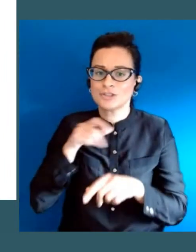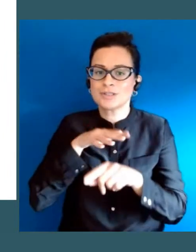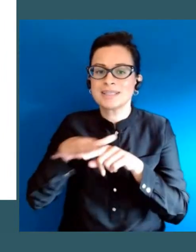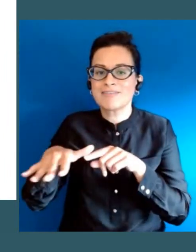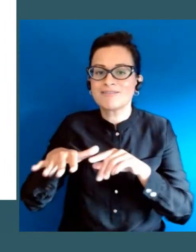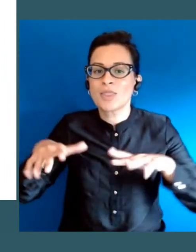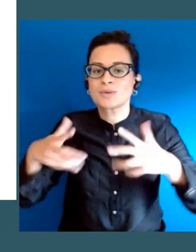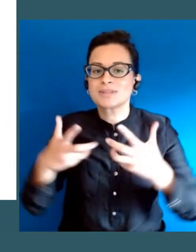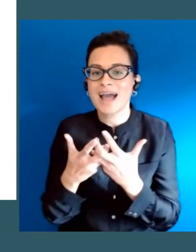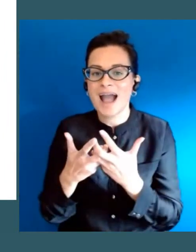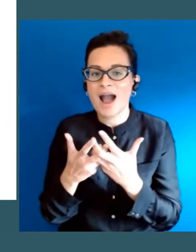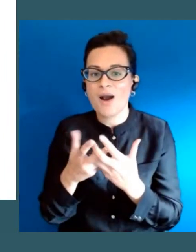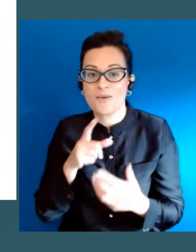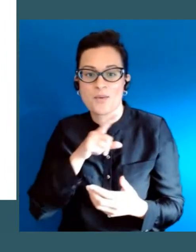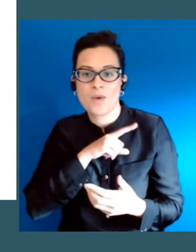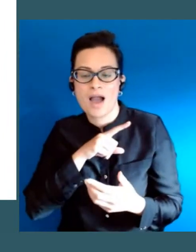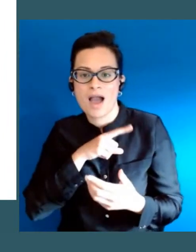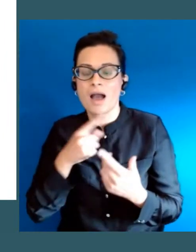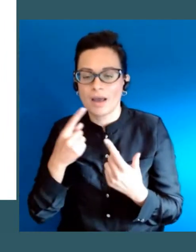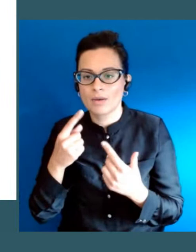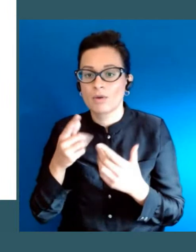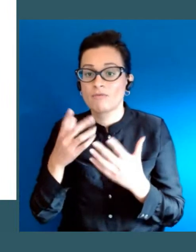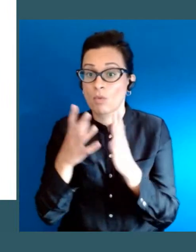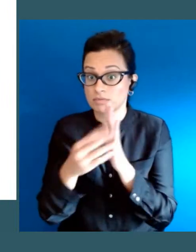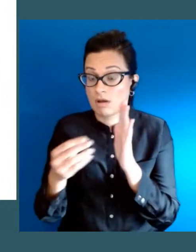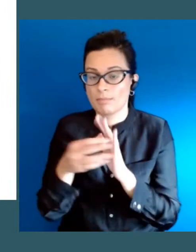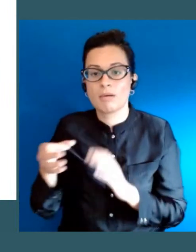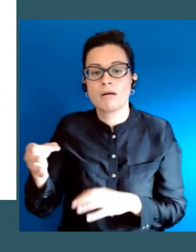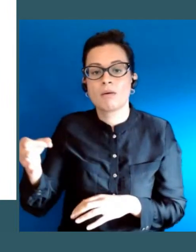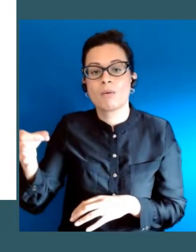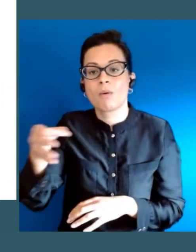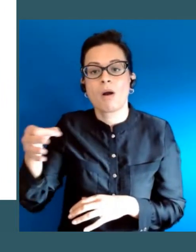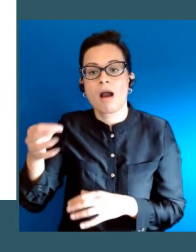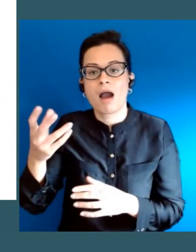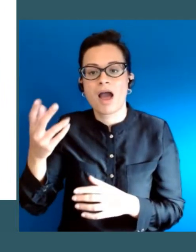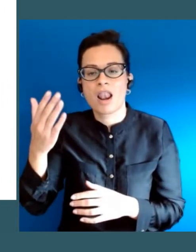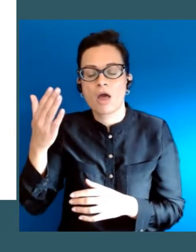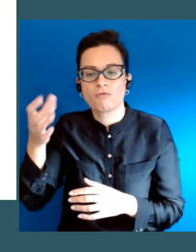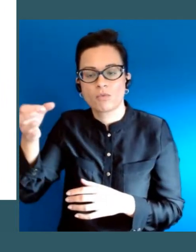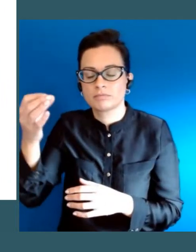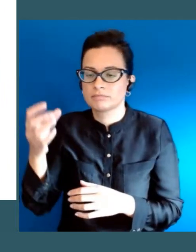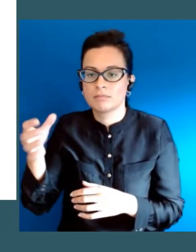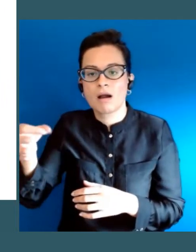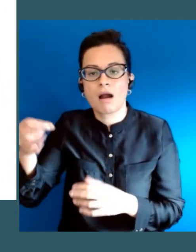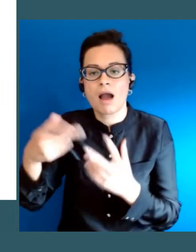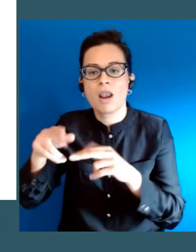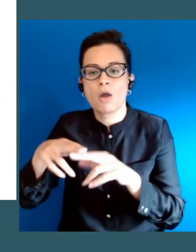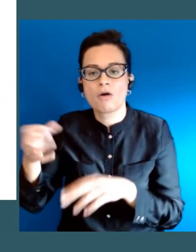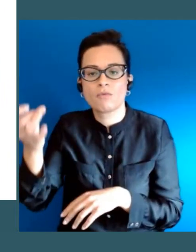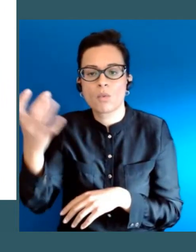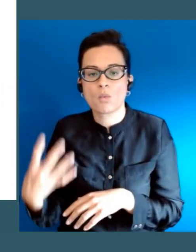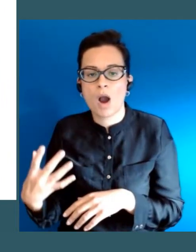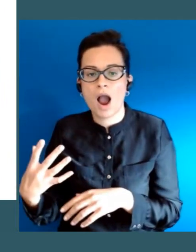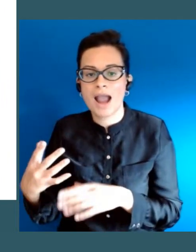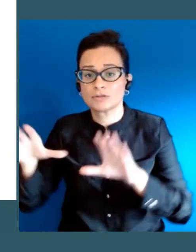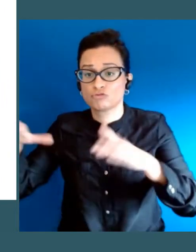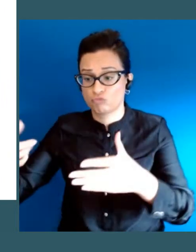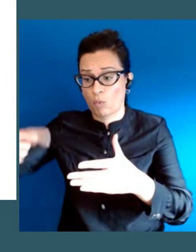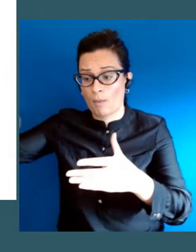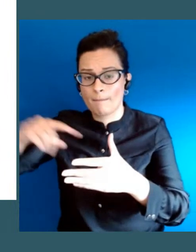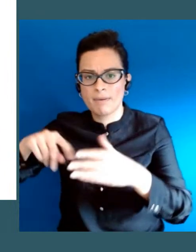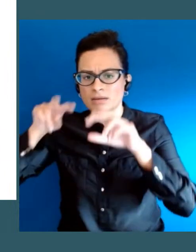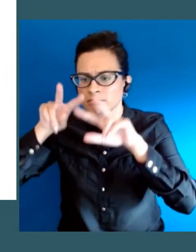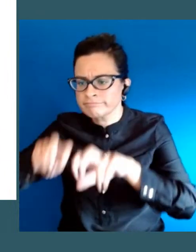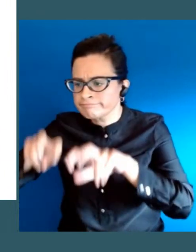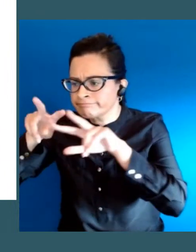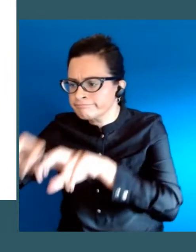is the Isle of Wight cohort study, and they were studying the impact of